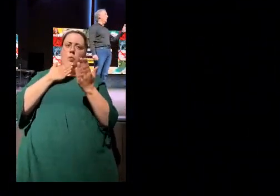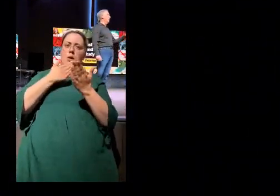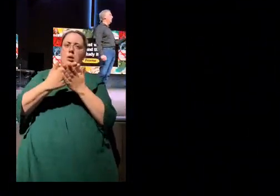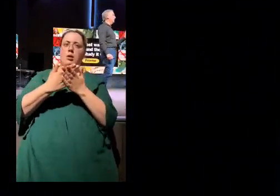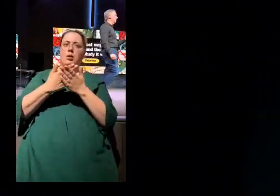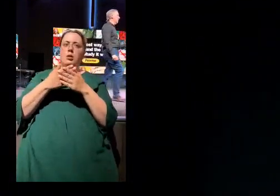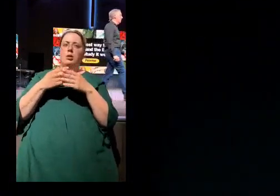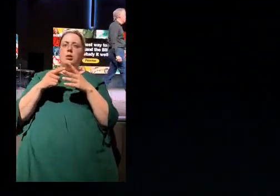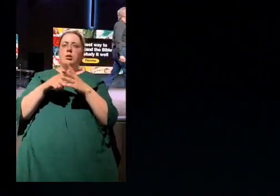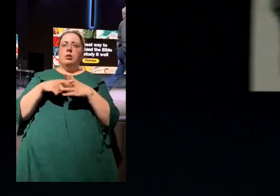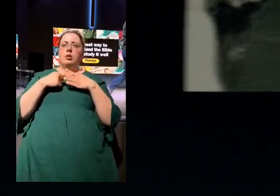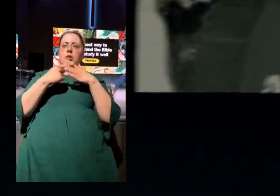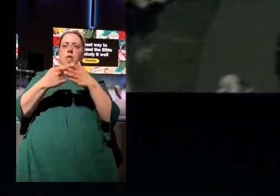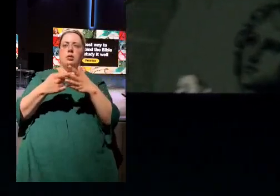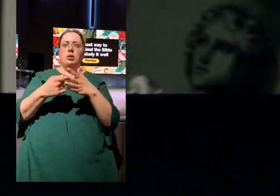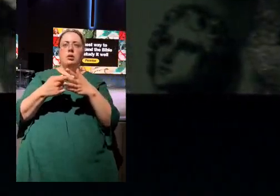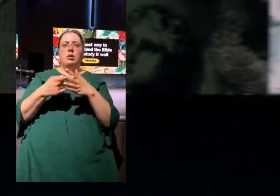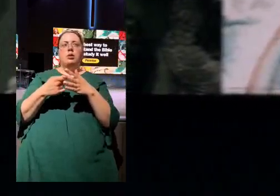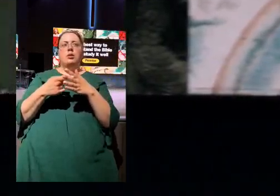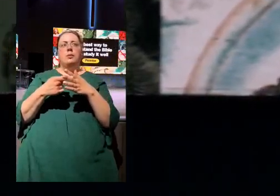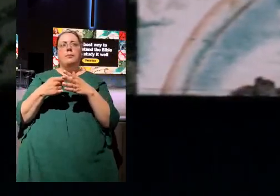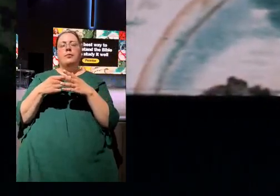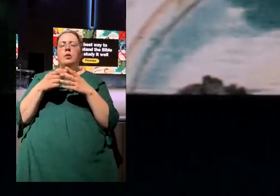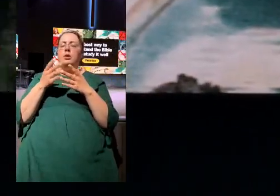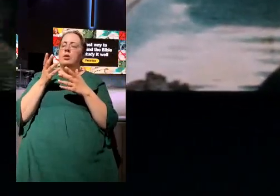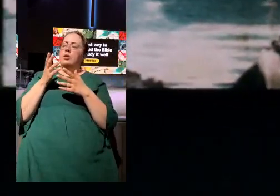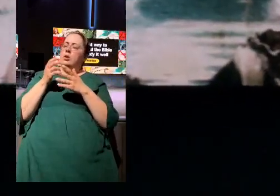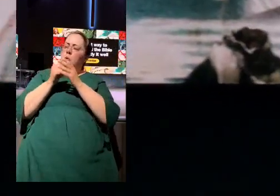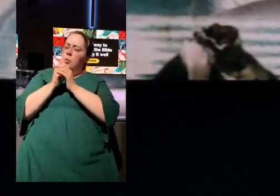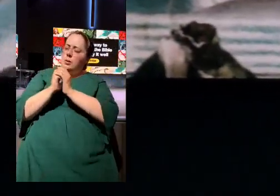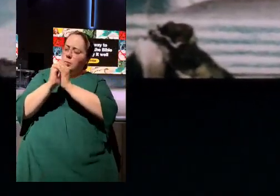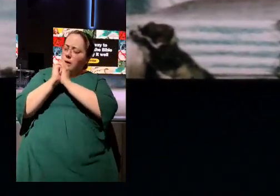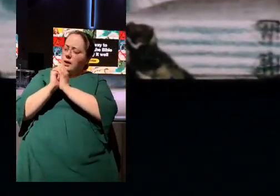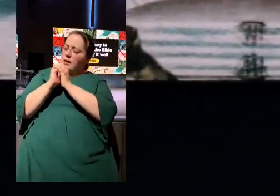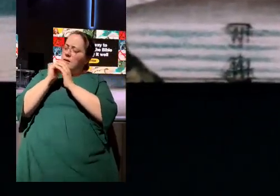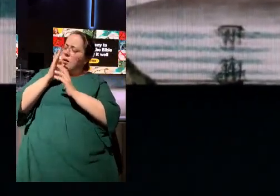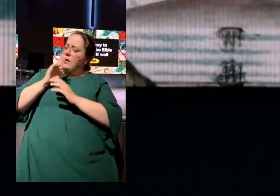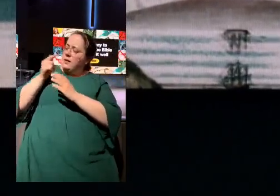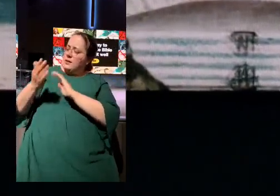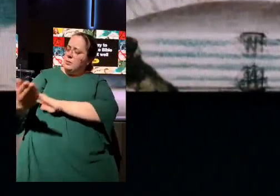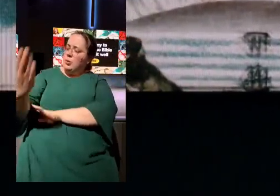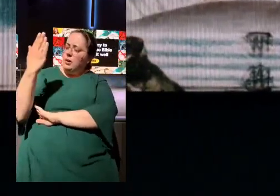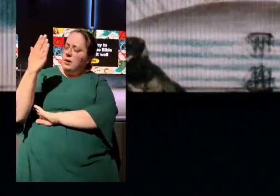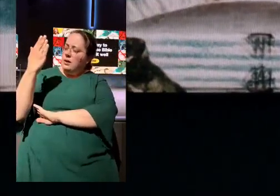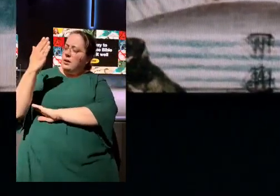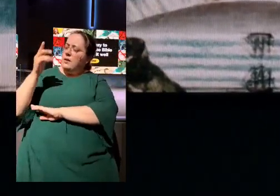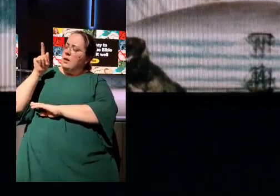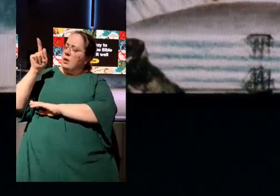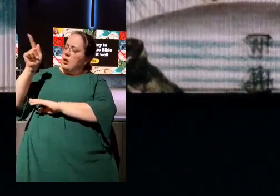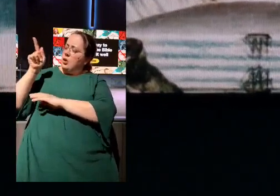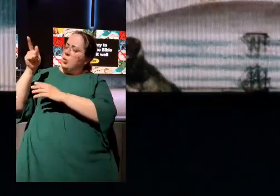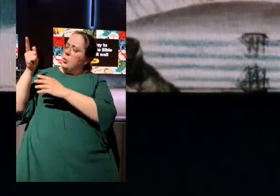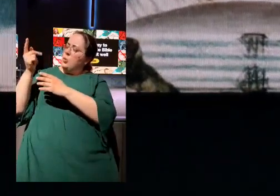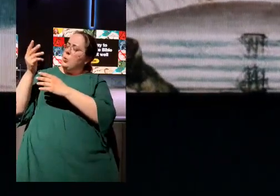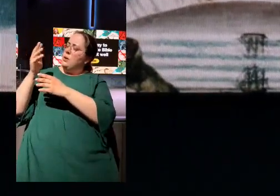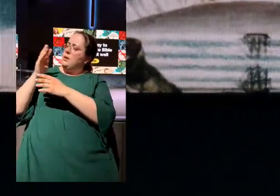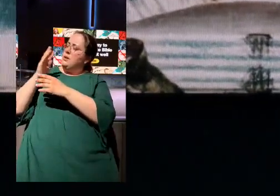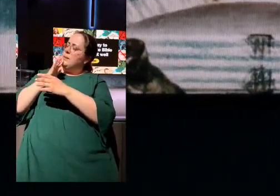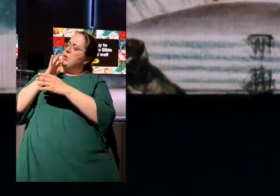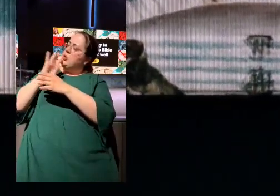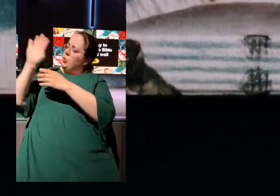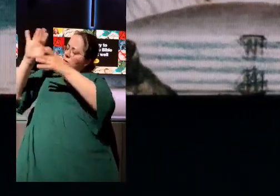difficult topics. So God, I just pray this morning that you would use me to speak through me so that